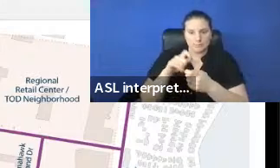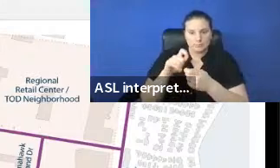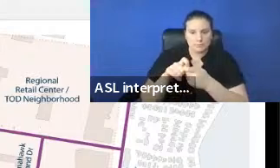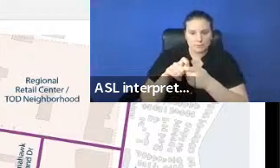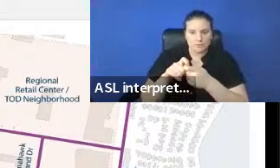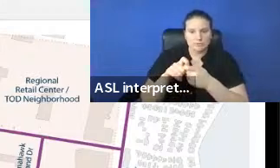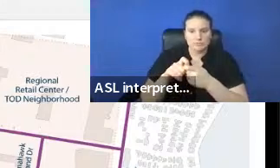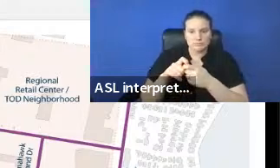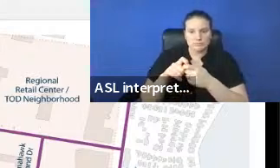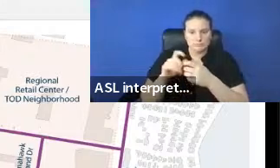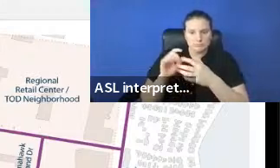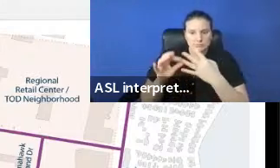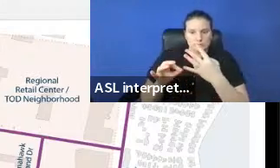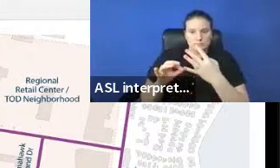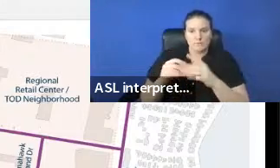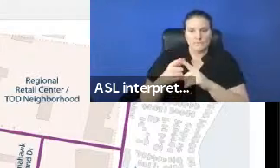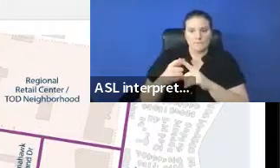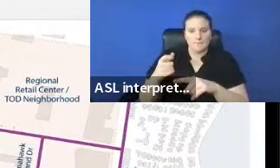getting from